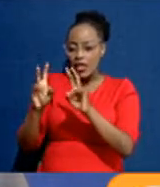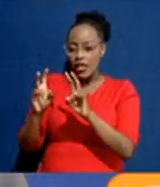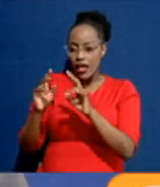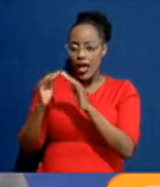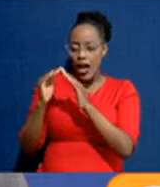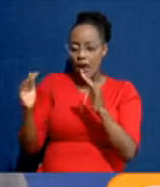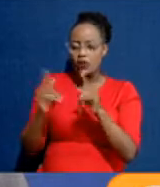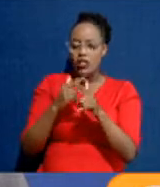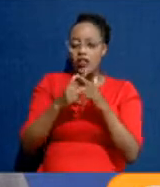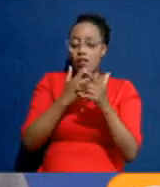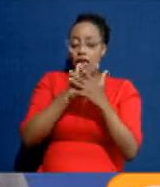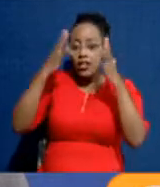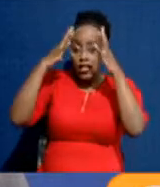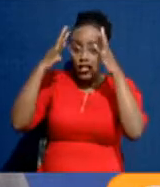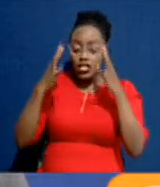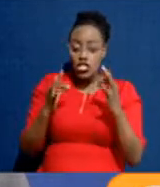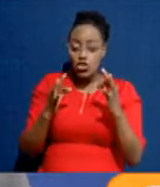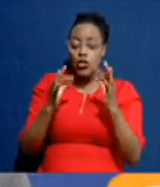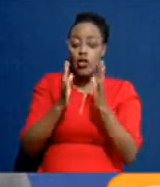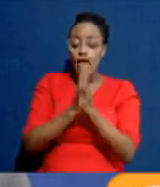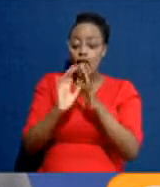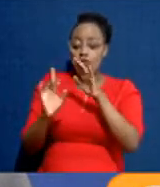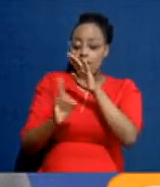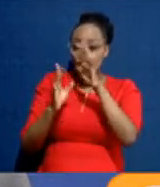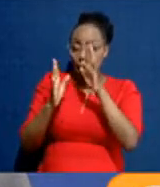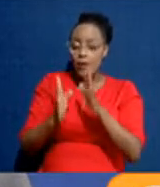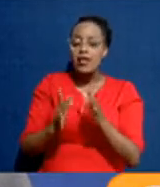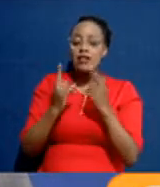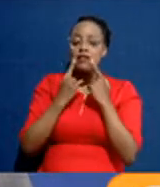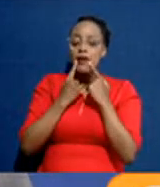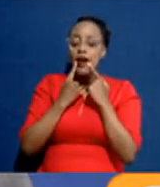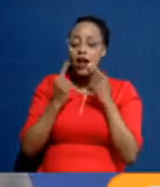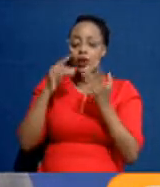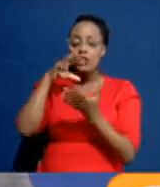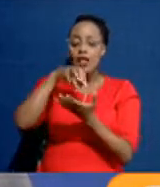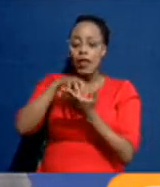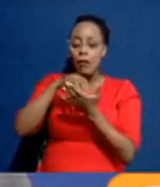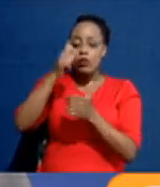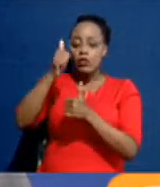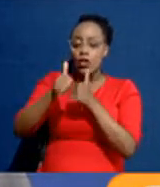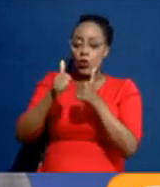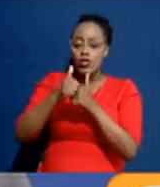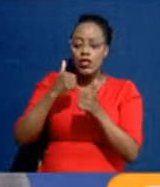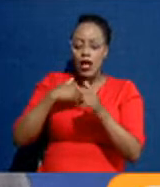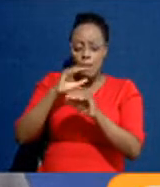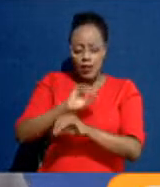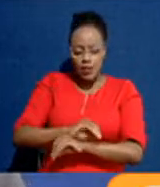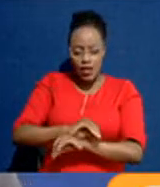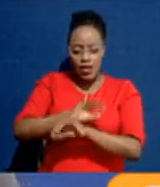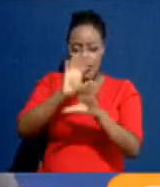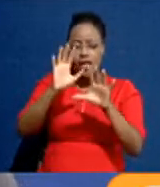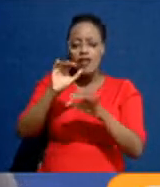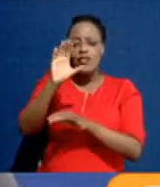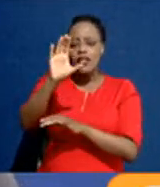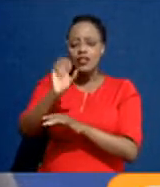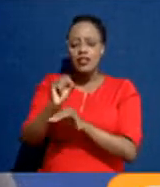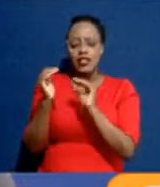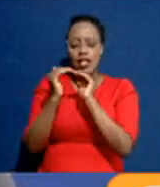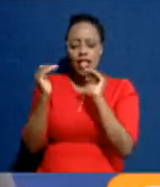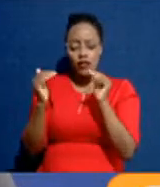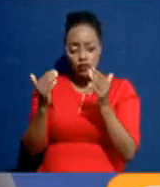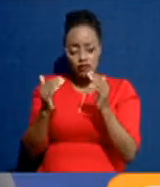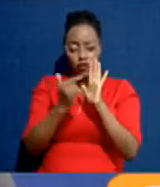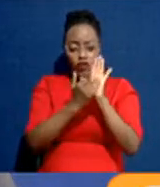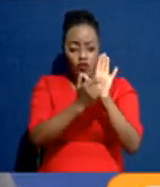made by the government, and ministers will pronounce the position that has been cleared at the cabinet level. Yeah. For